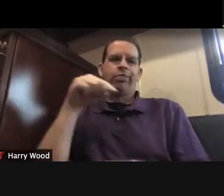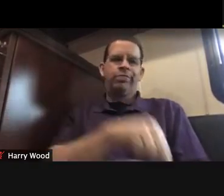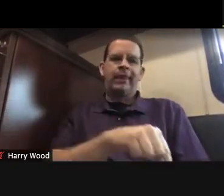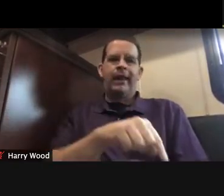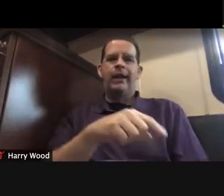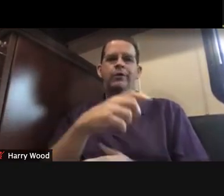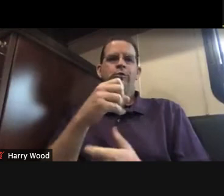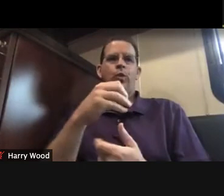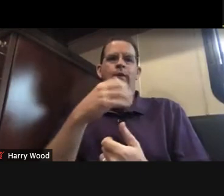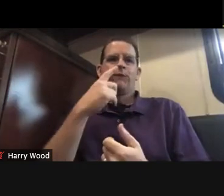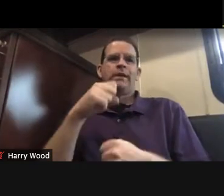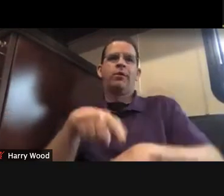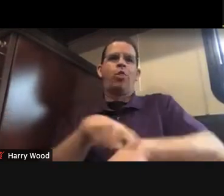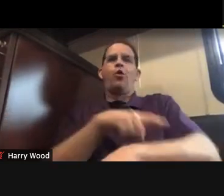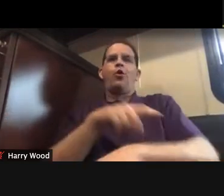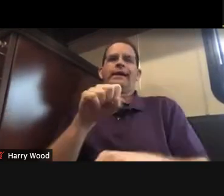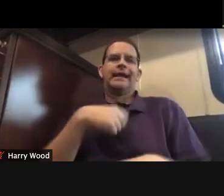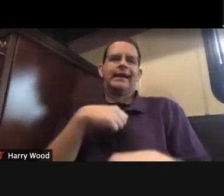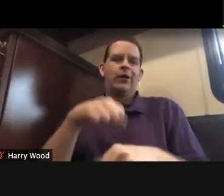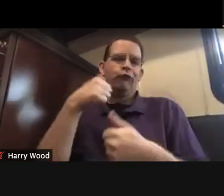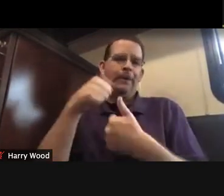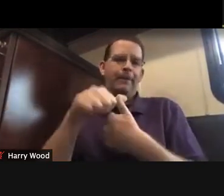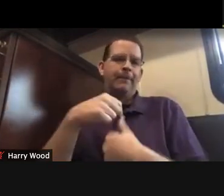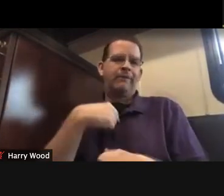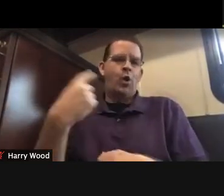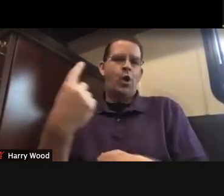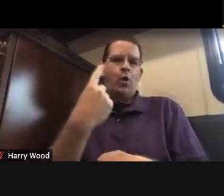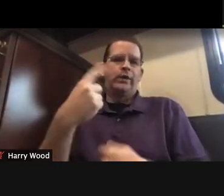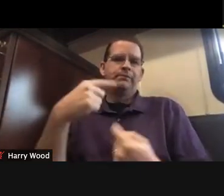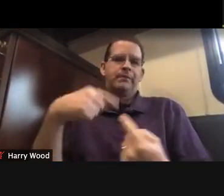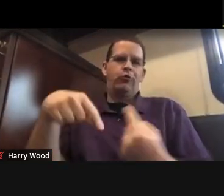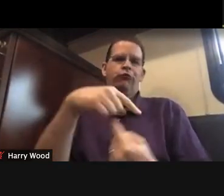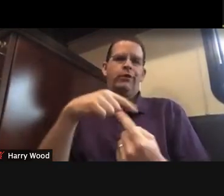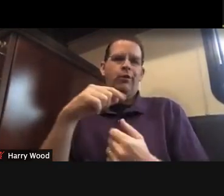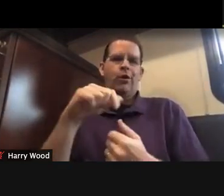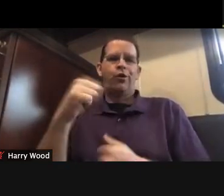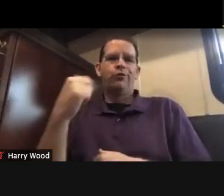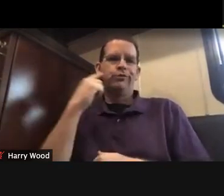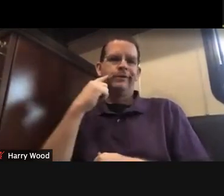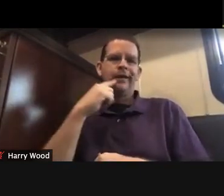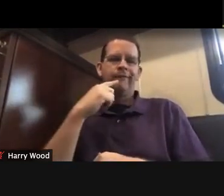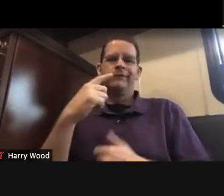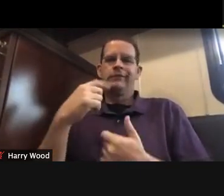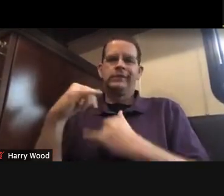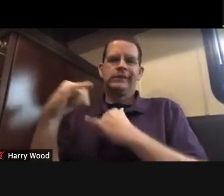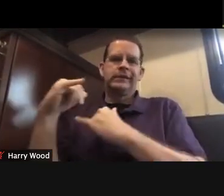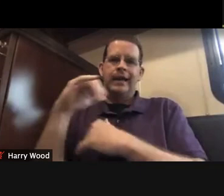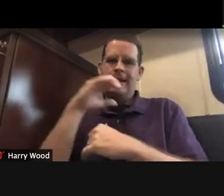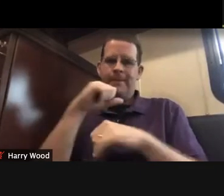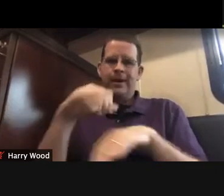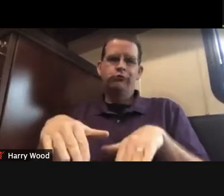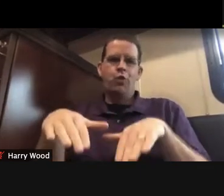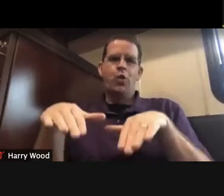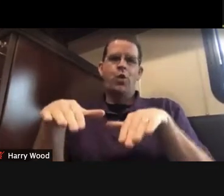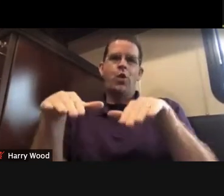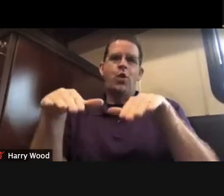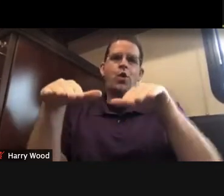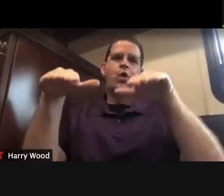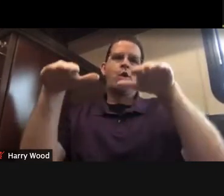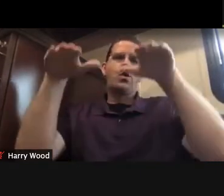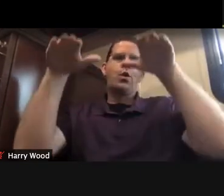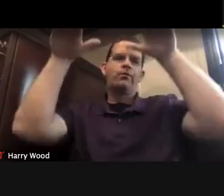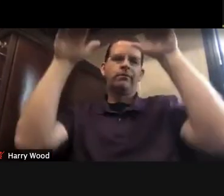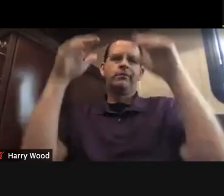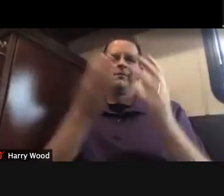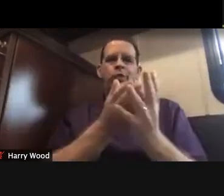one of those three elementary schools, um, had several deaf children there. Um, so for as long as I can remember, I